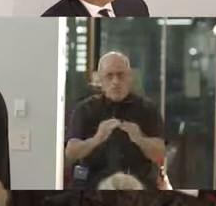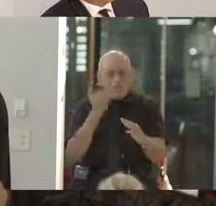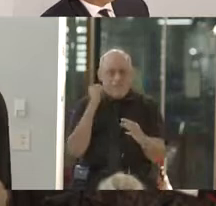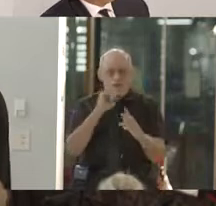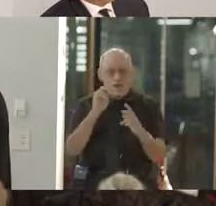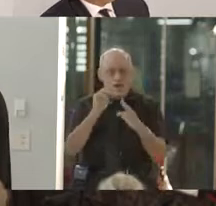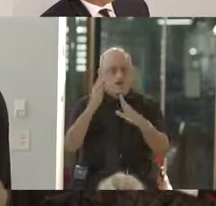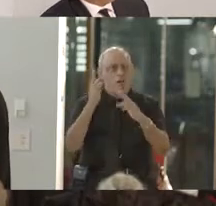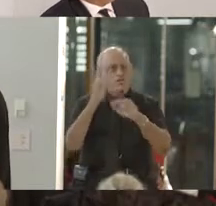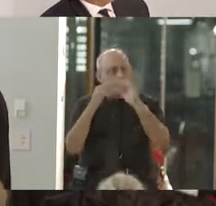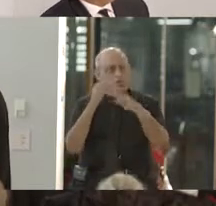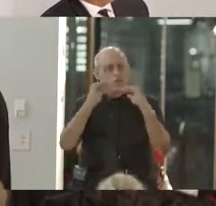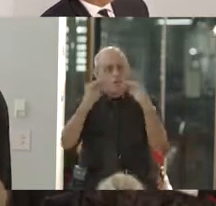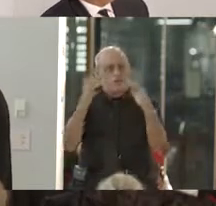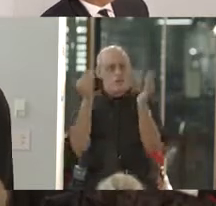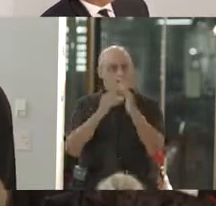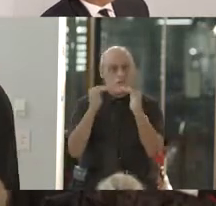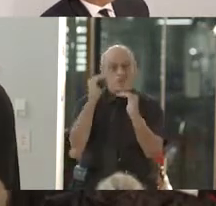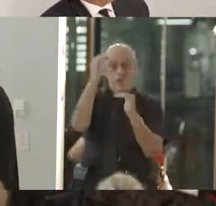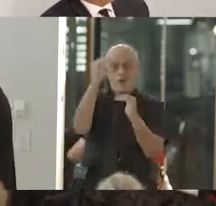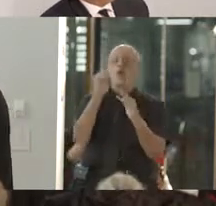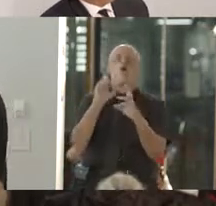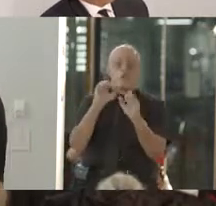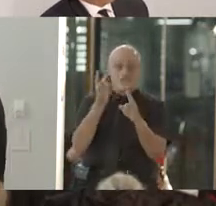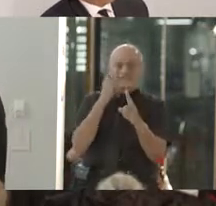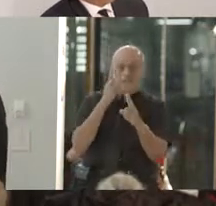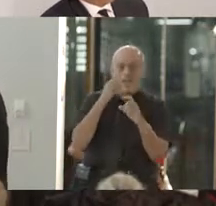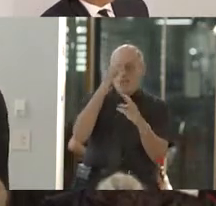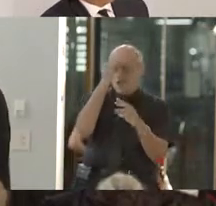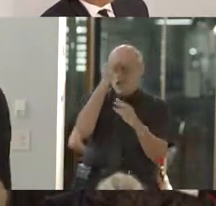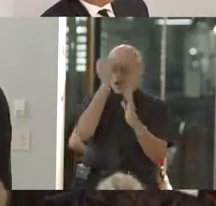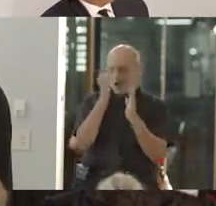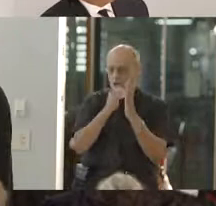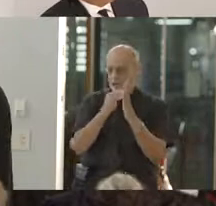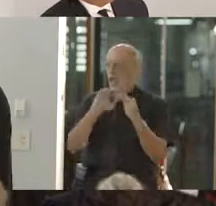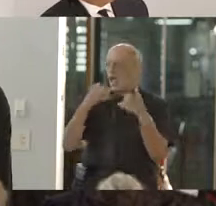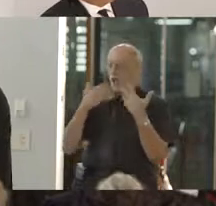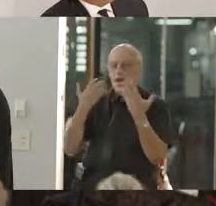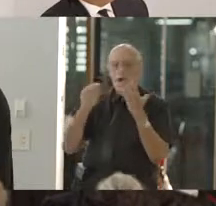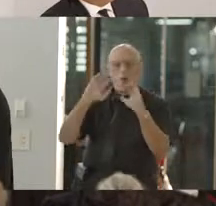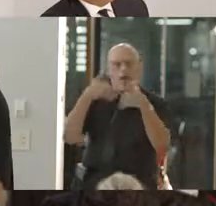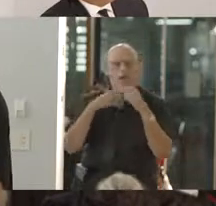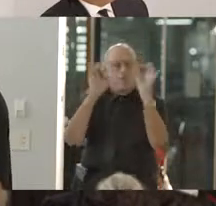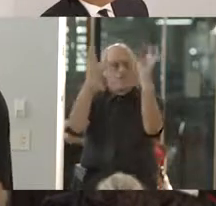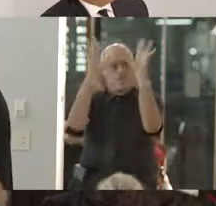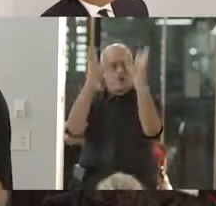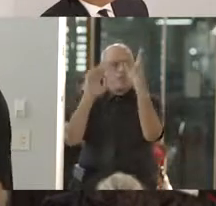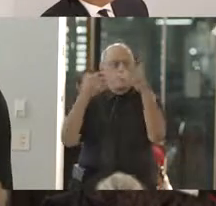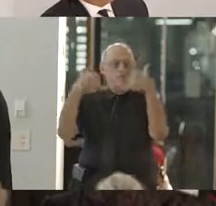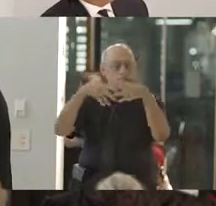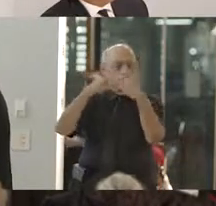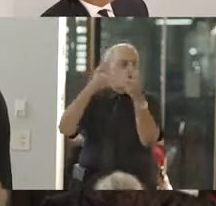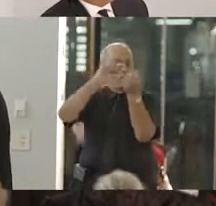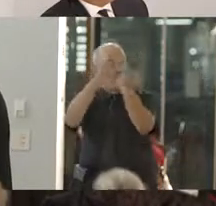reconstructing the platform here. So, there could be an opportunity to rethink, have volleyball still, but maybe make it into